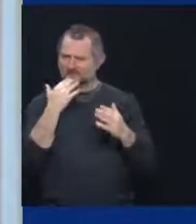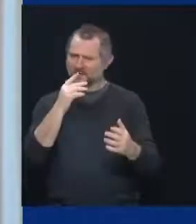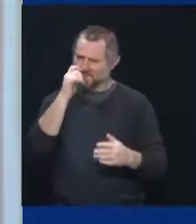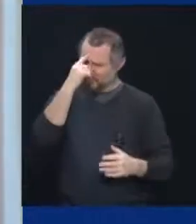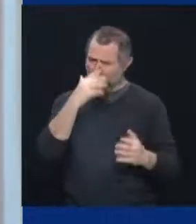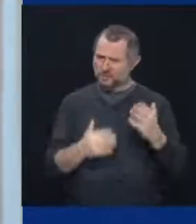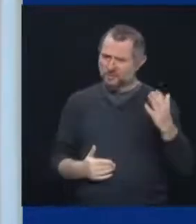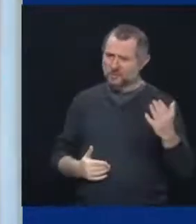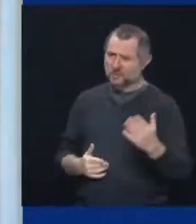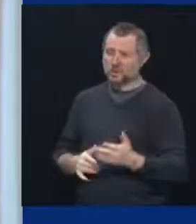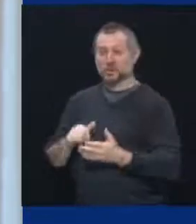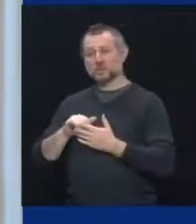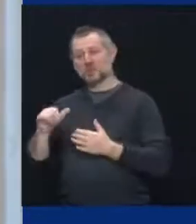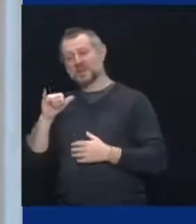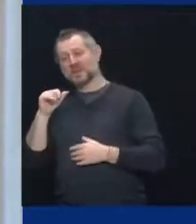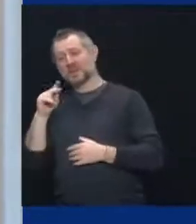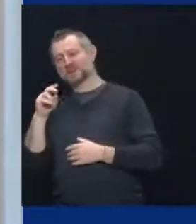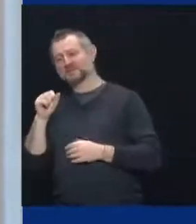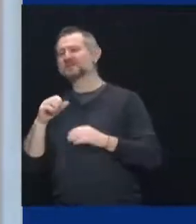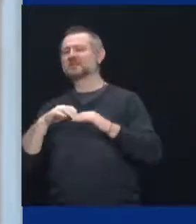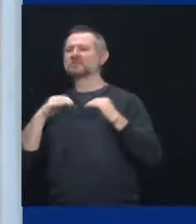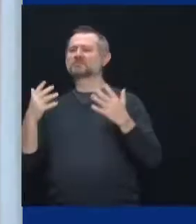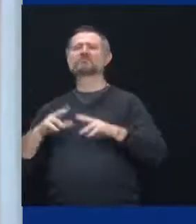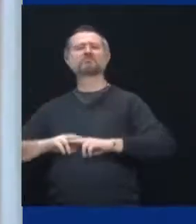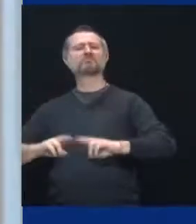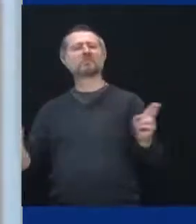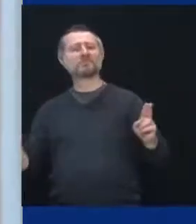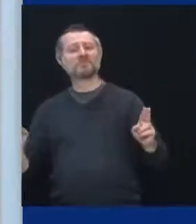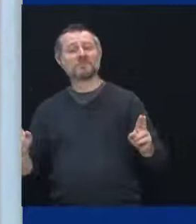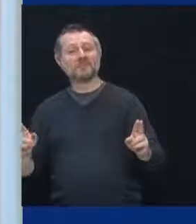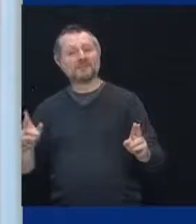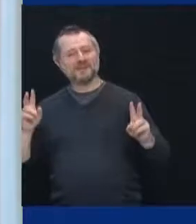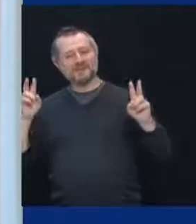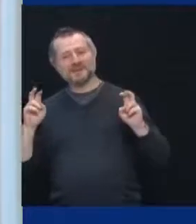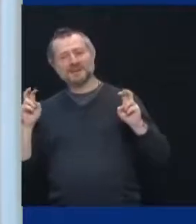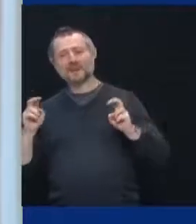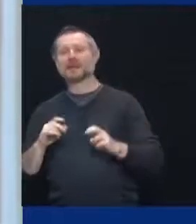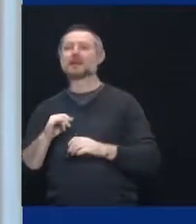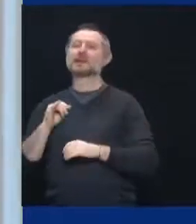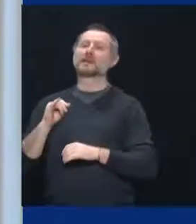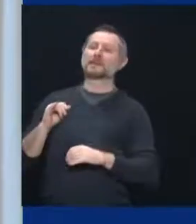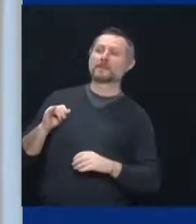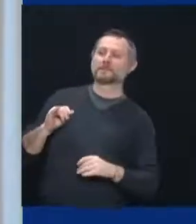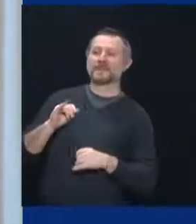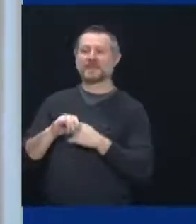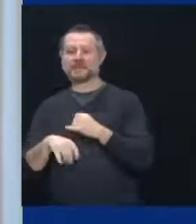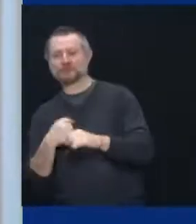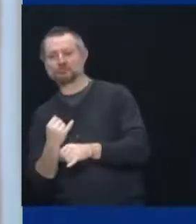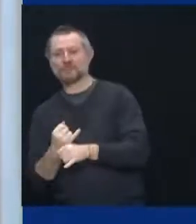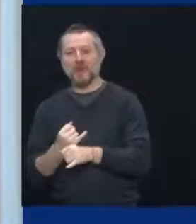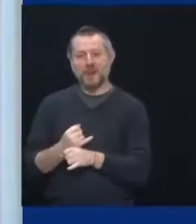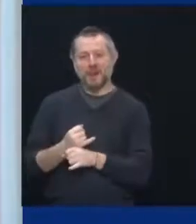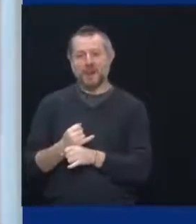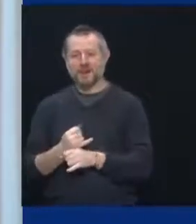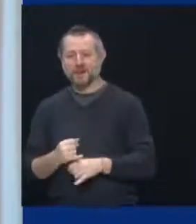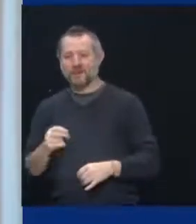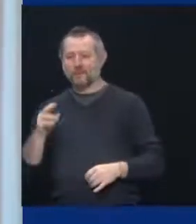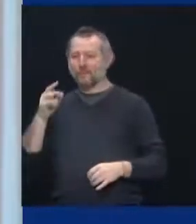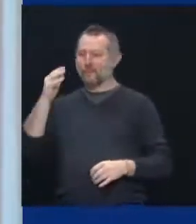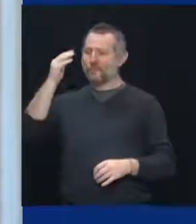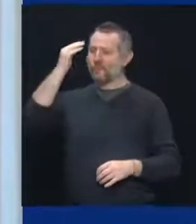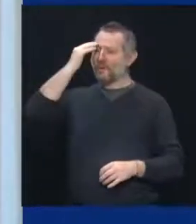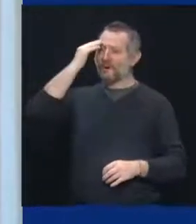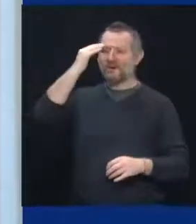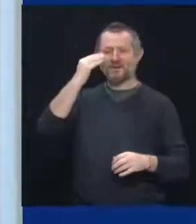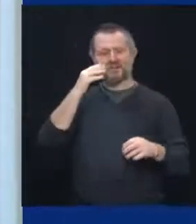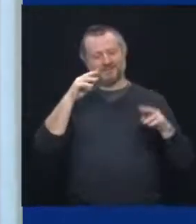Yankee Stadium is ready. It's the International Well Building Institute said Yankee Stadium is the